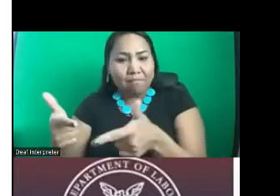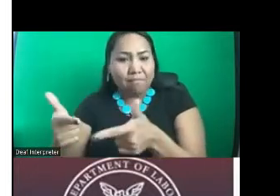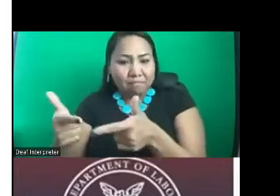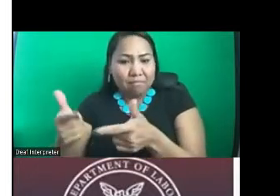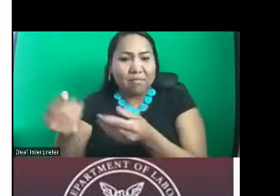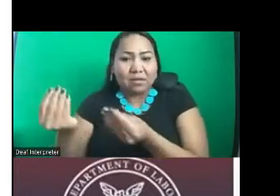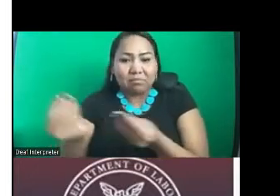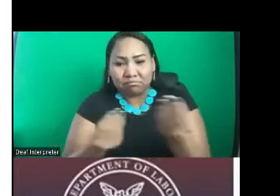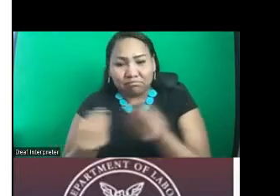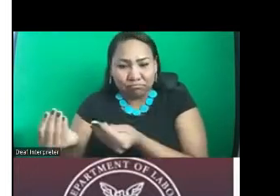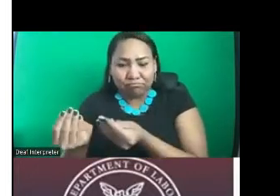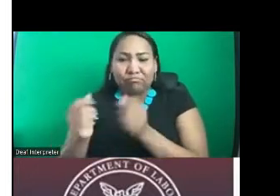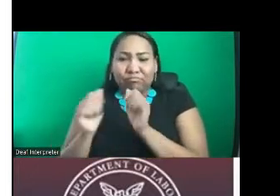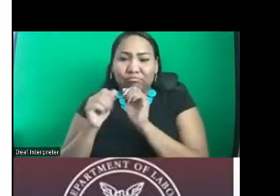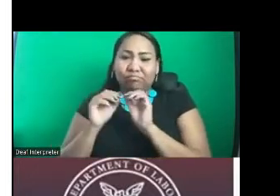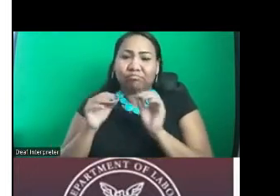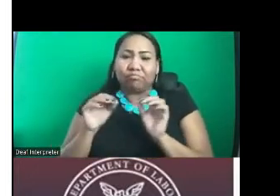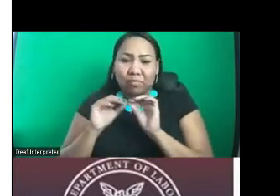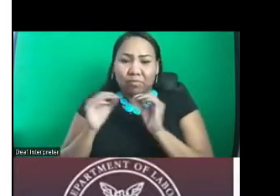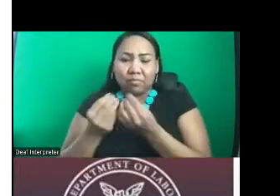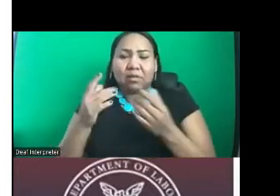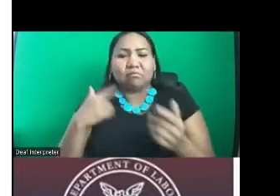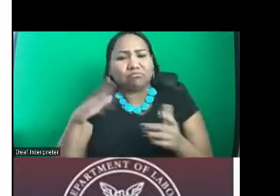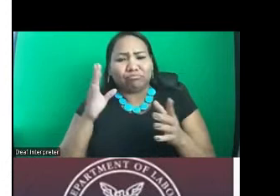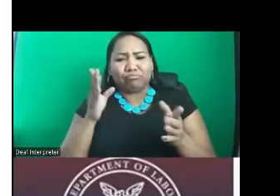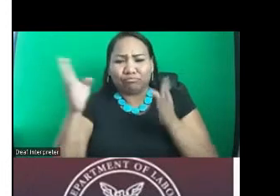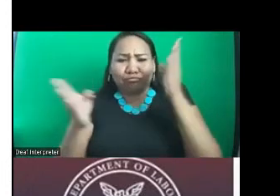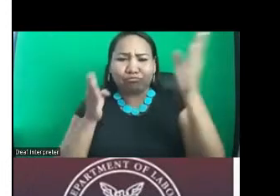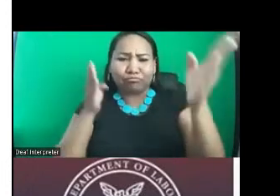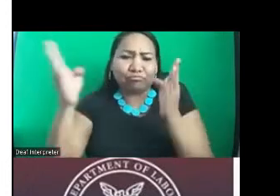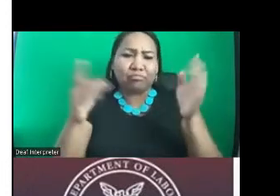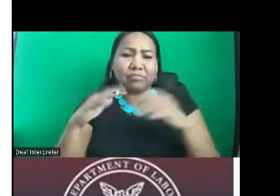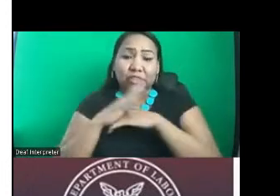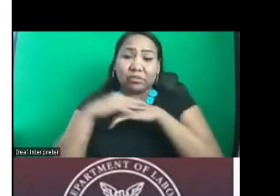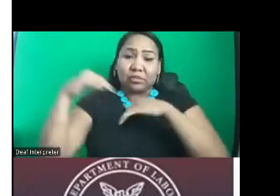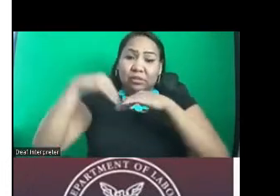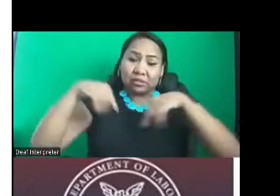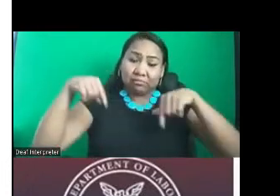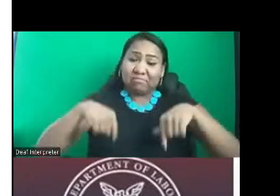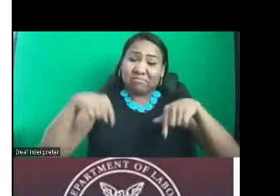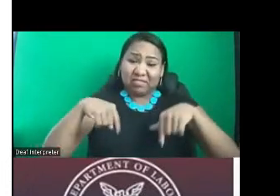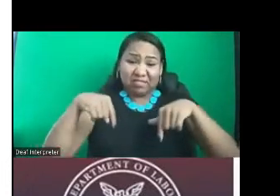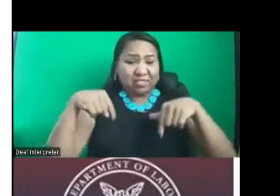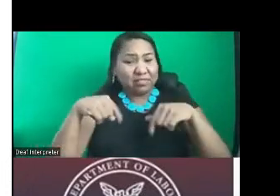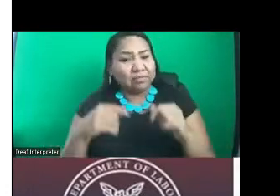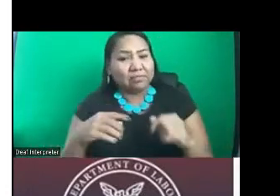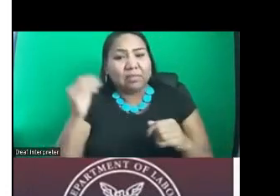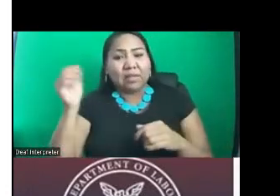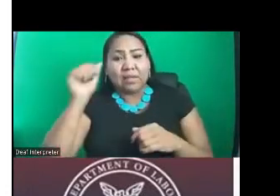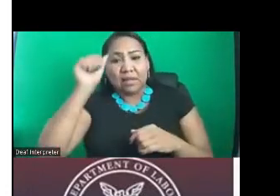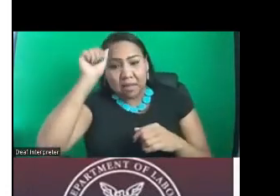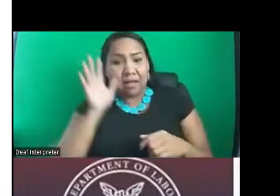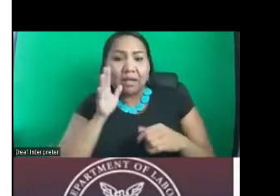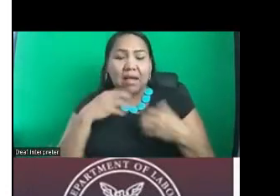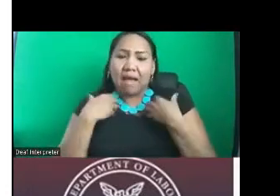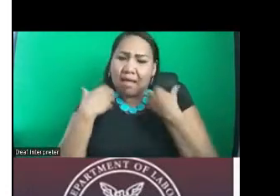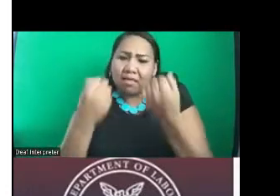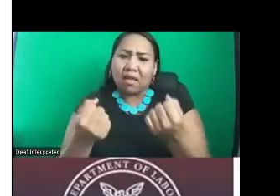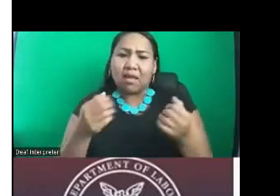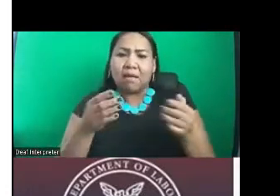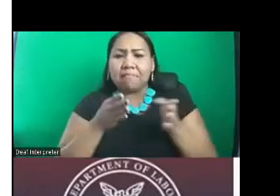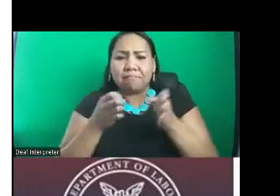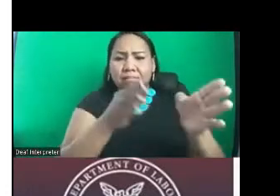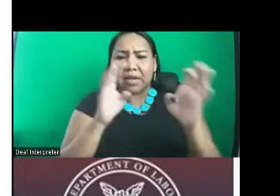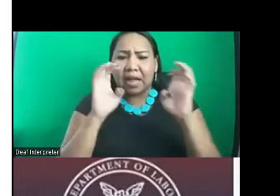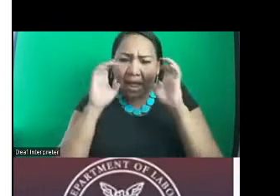American Indian and Alaska Native Health Career Pathways Education. These events are critical to uplifting our tribal